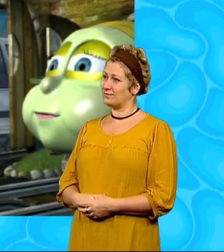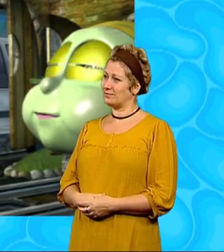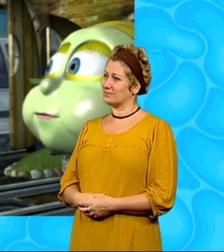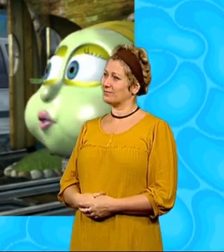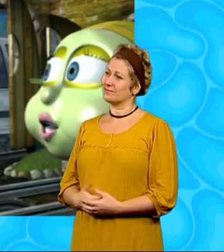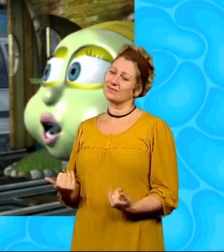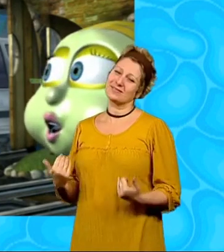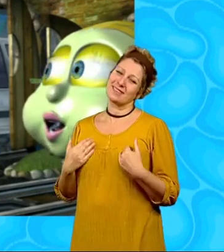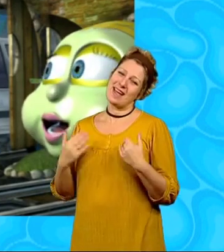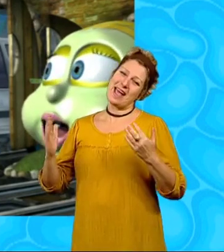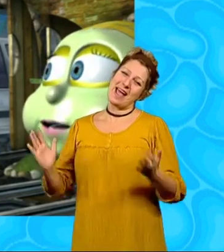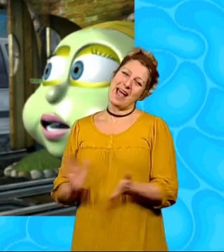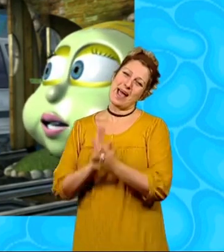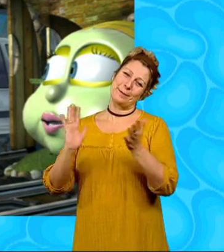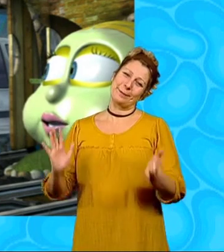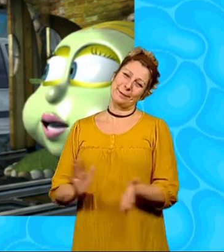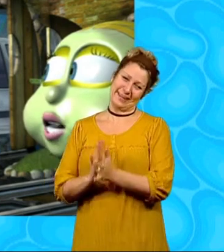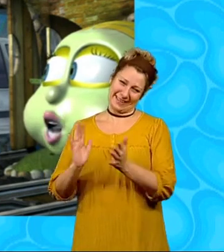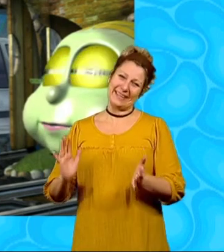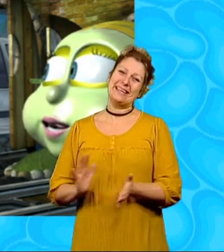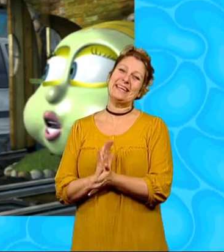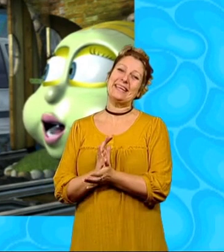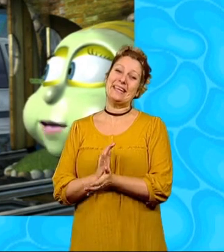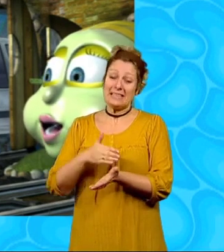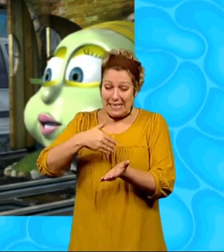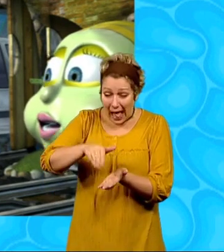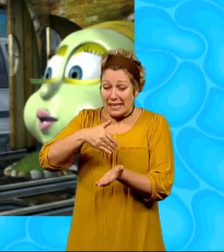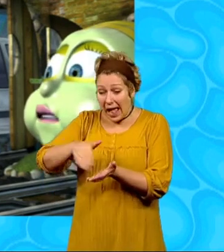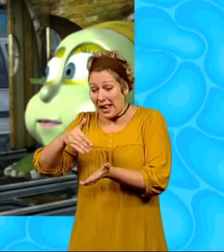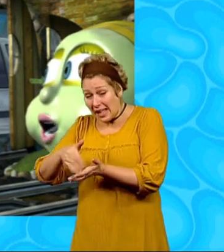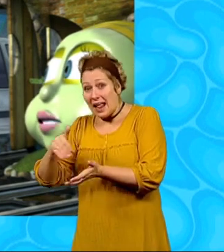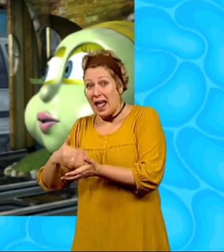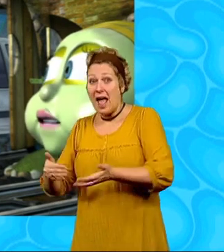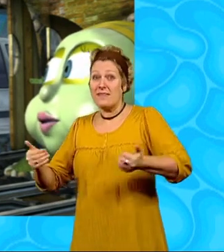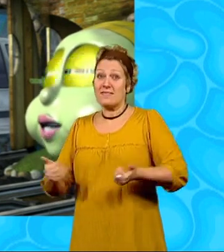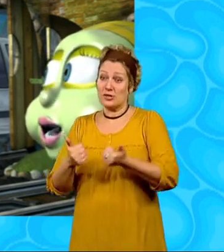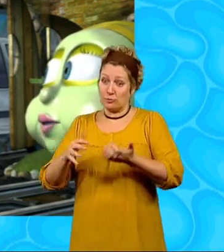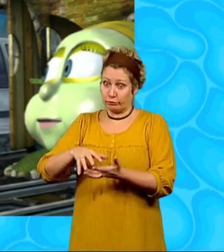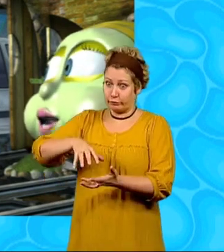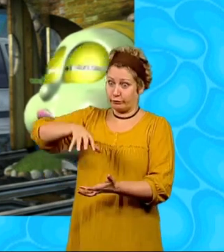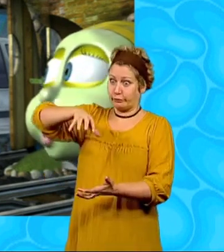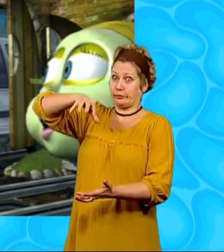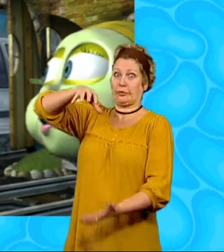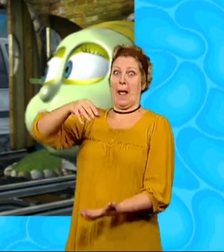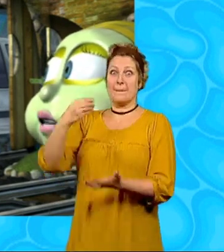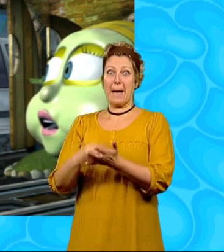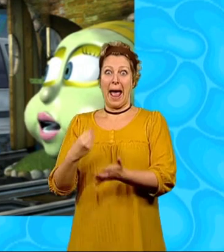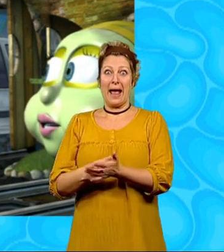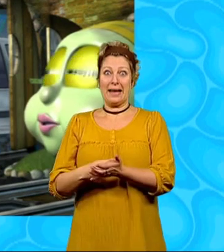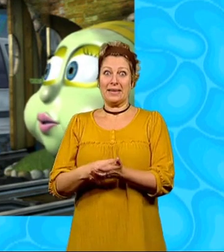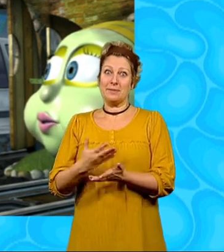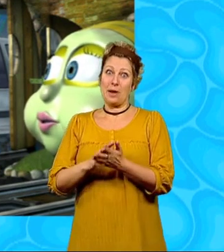I'm so happy. The jumble sale made enough money to feed the animals for a whole